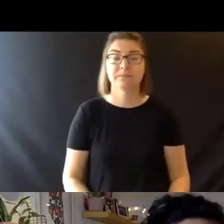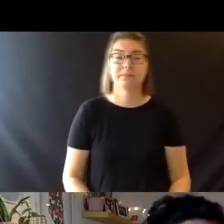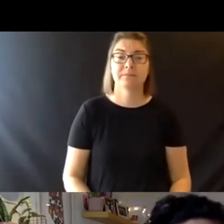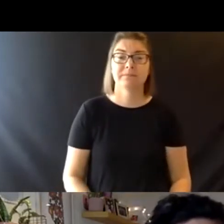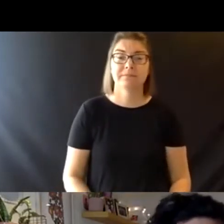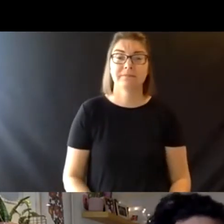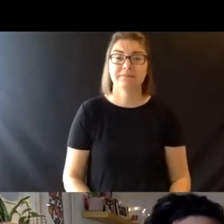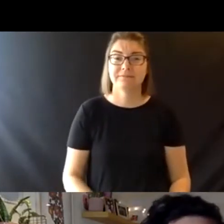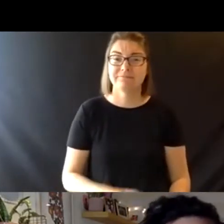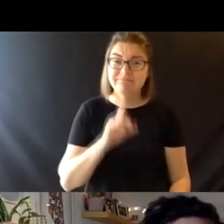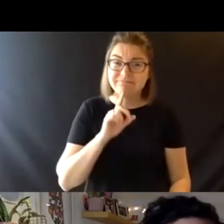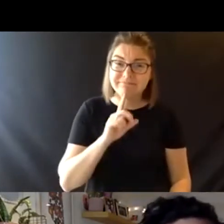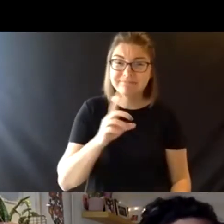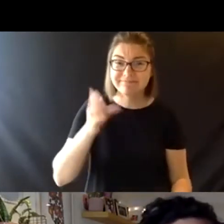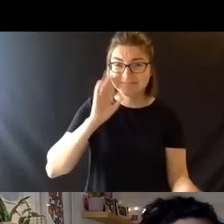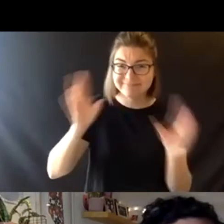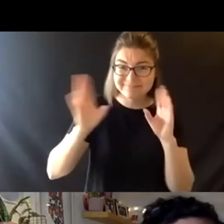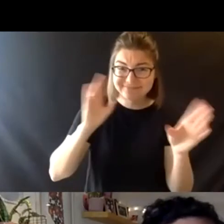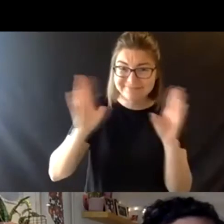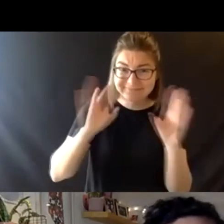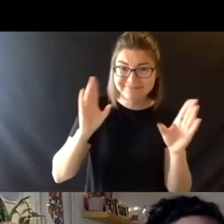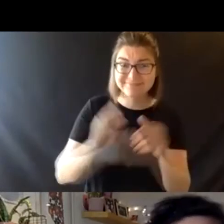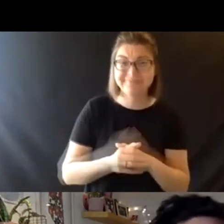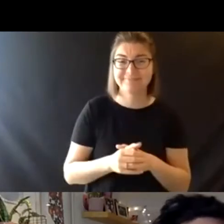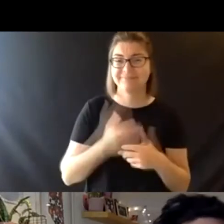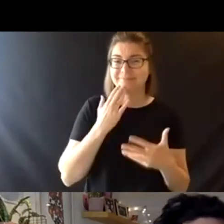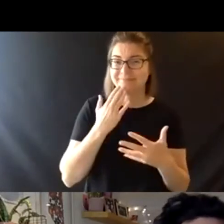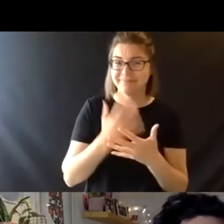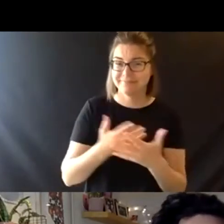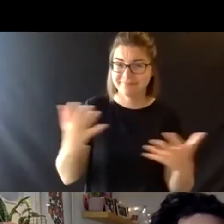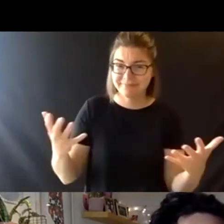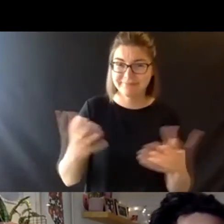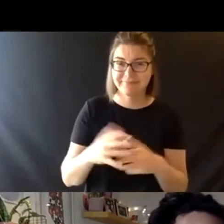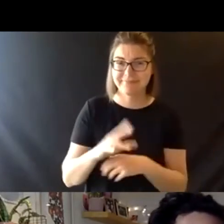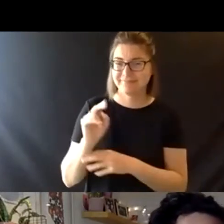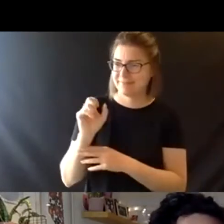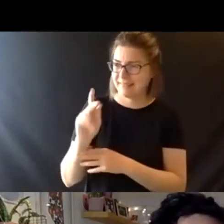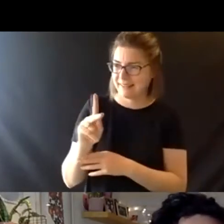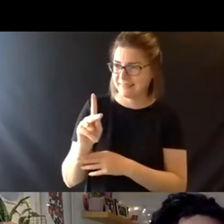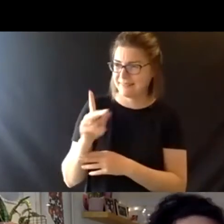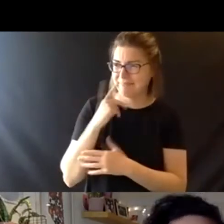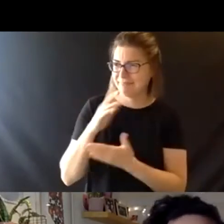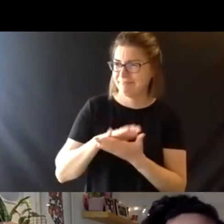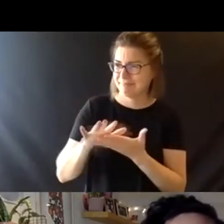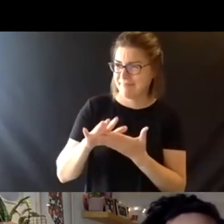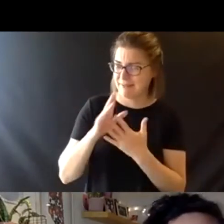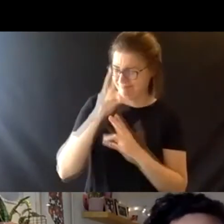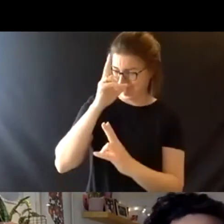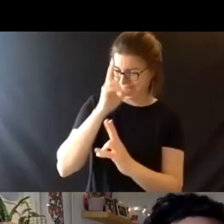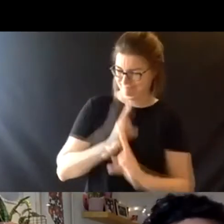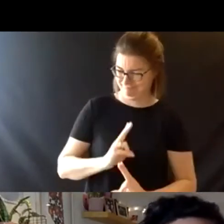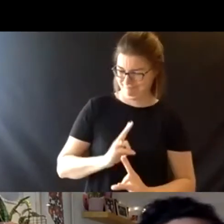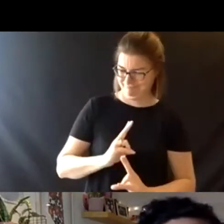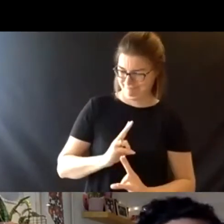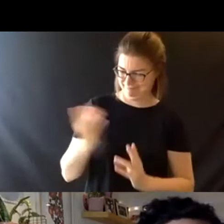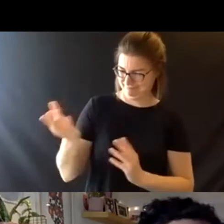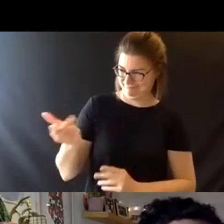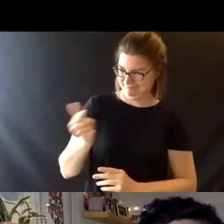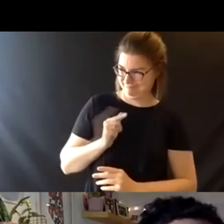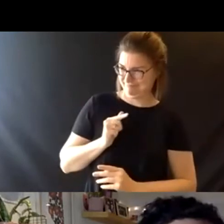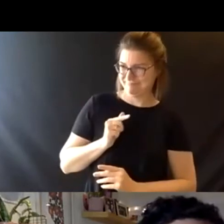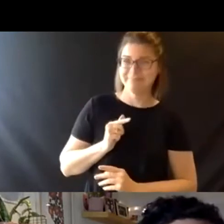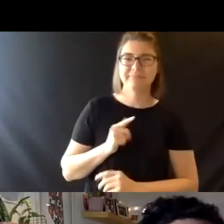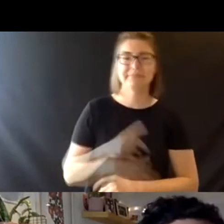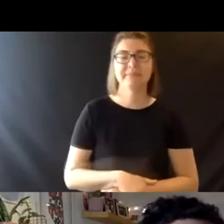Yeah, sure thing. Hi, folks. Thank you so much, Nick, for that kind and humble pass off.